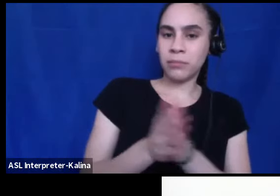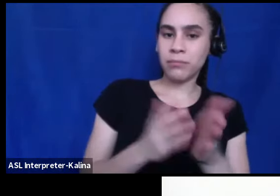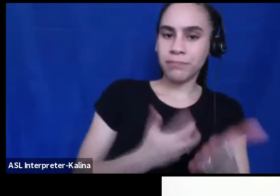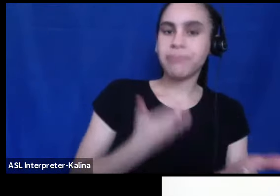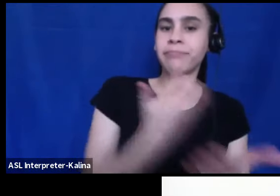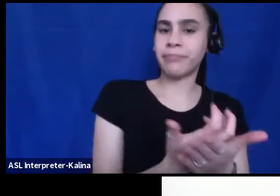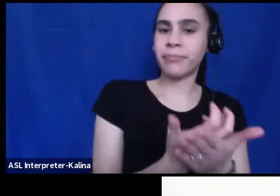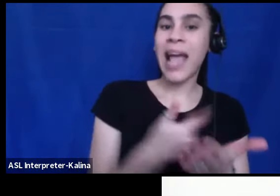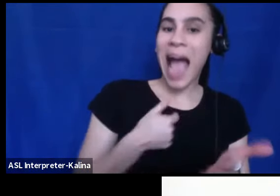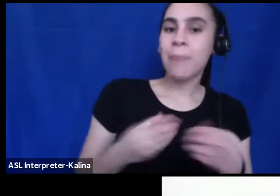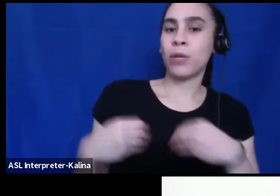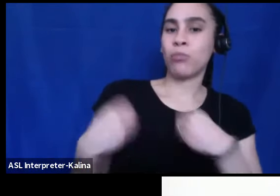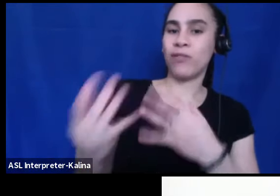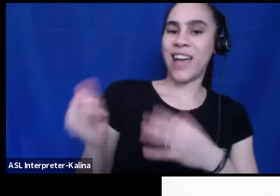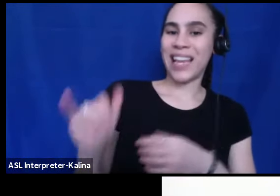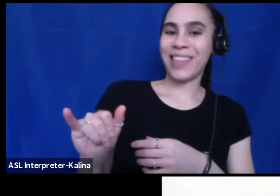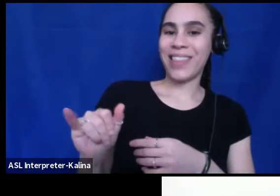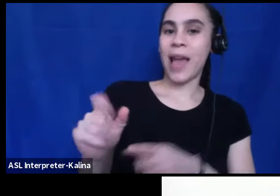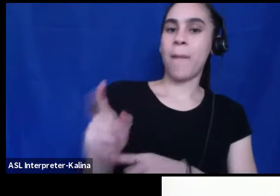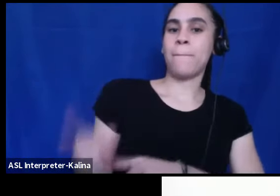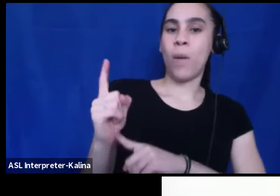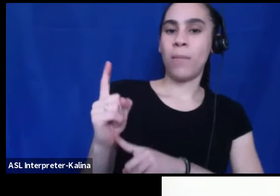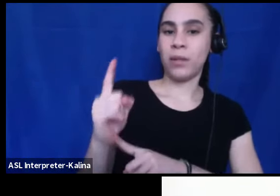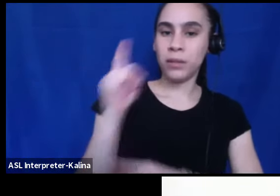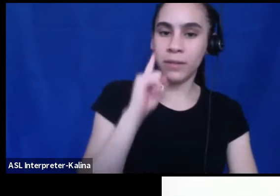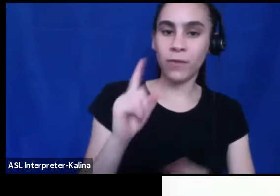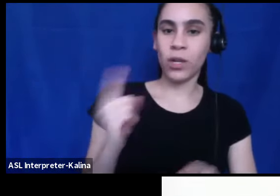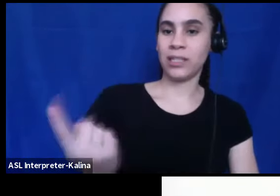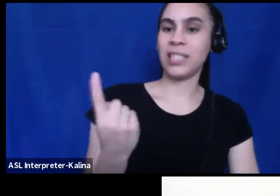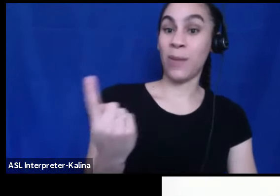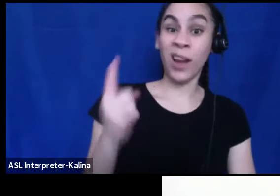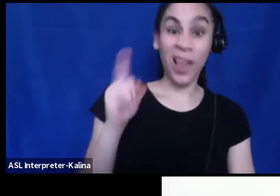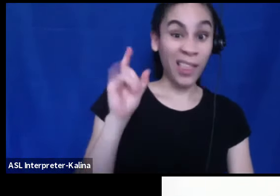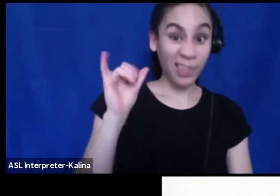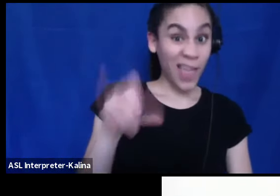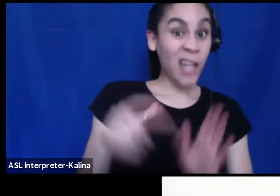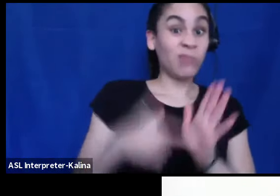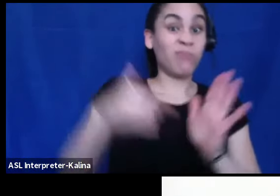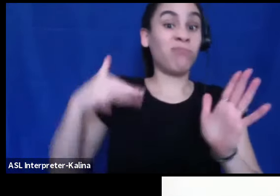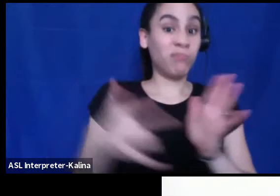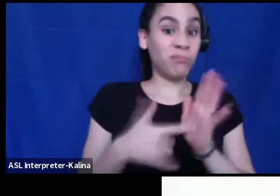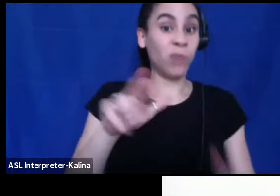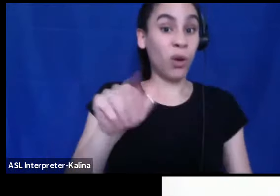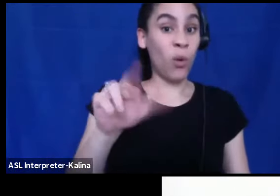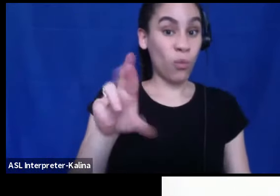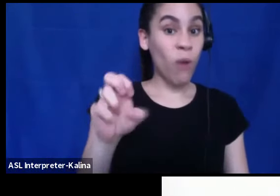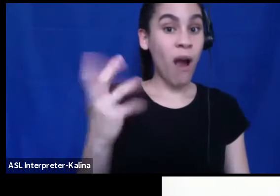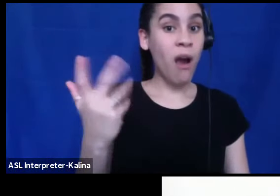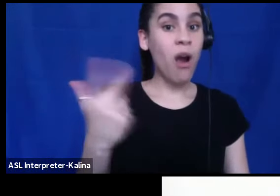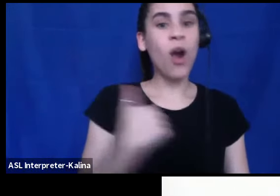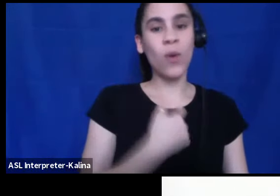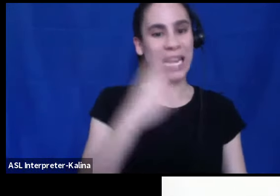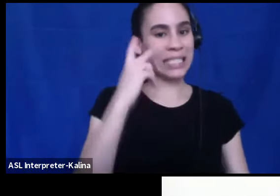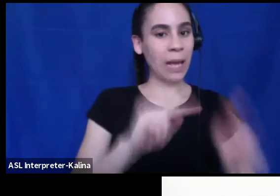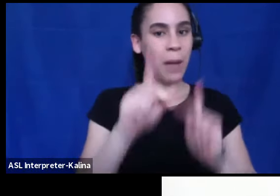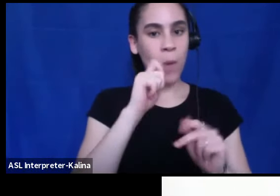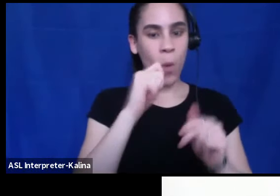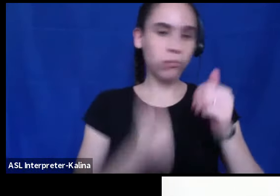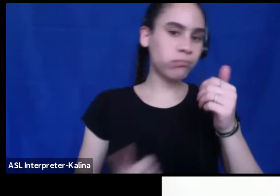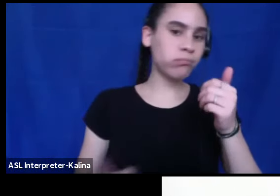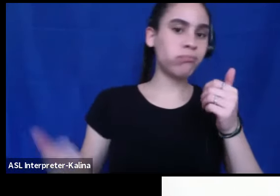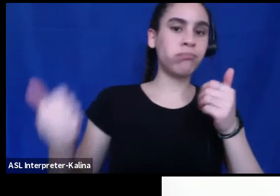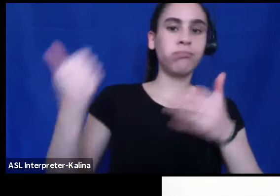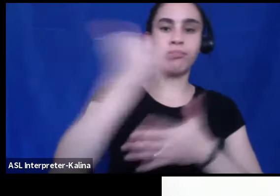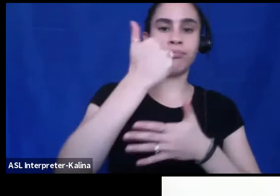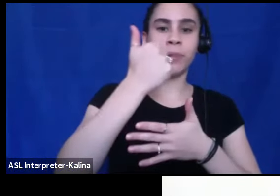And that's really, like, that's rare, right? That's rare that we see people who get into positions of success that they remember that